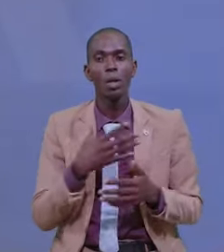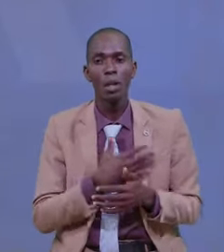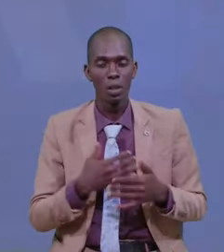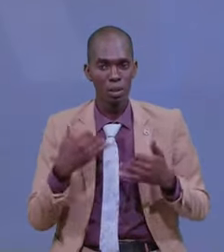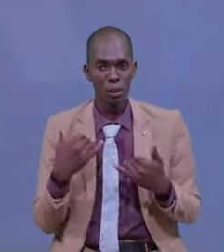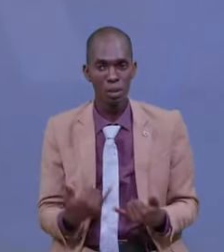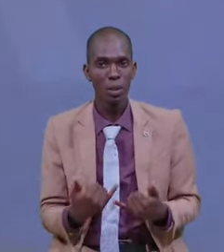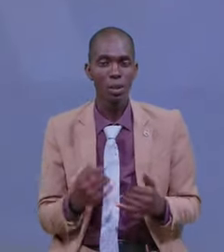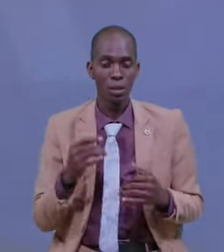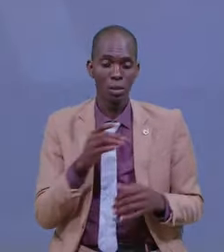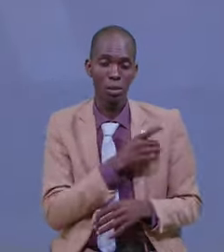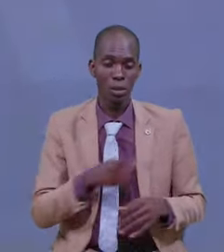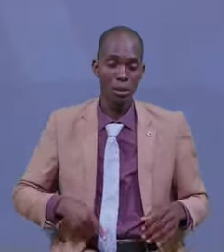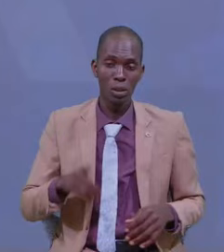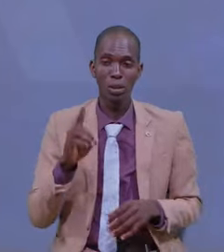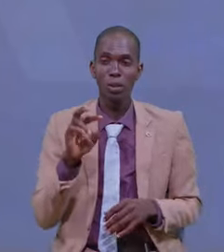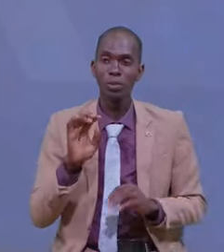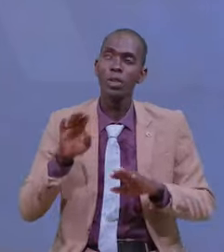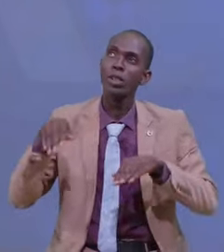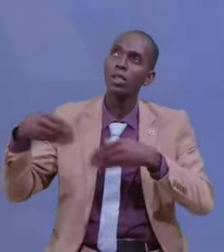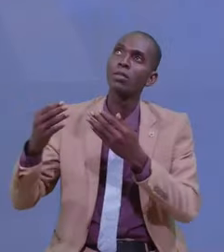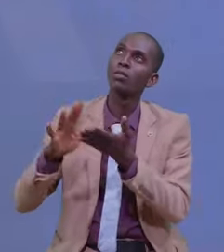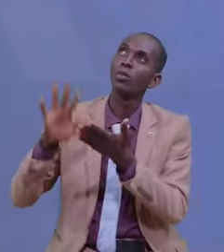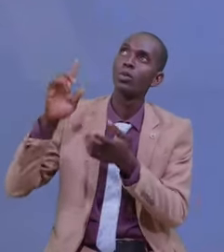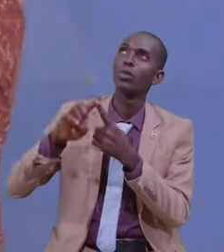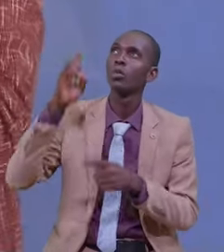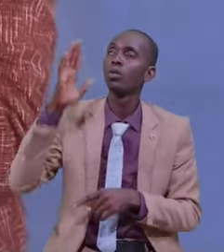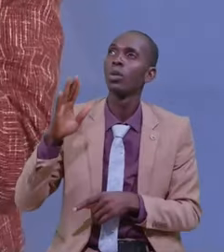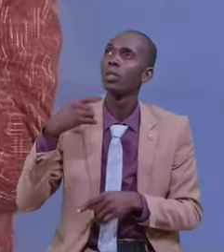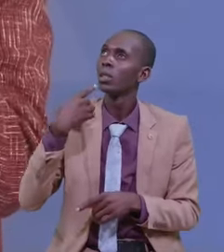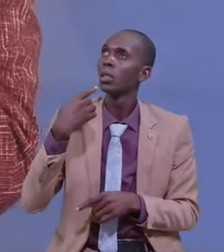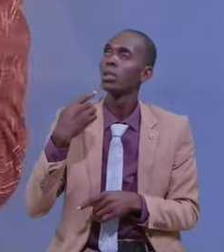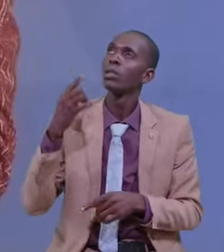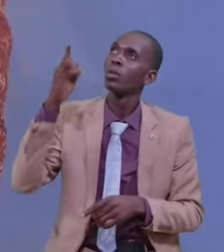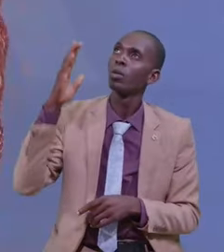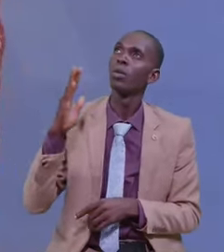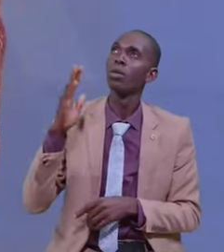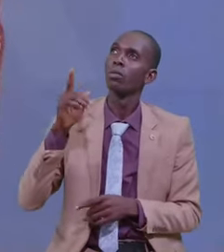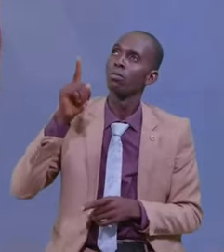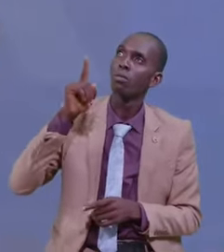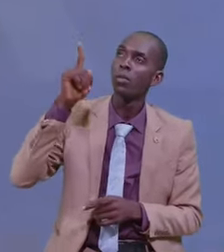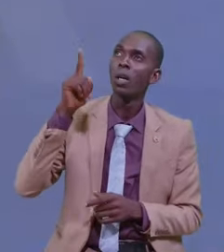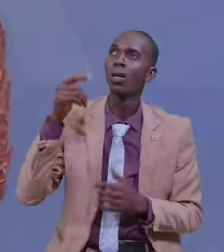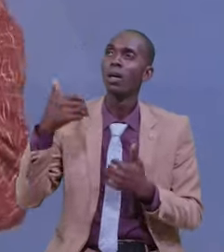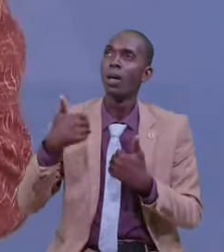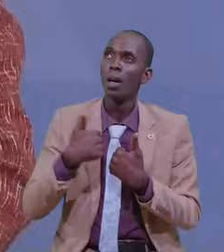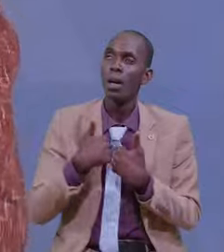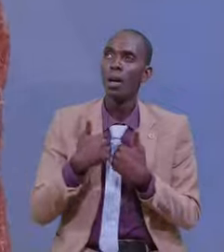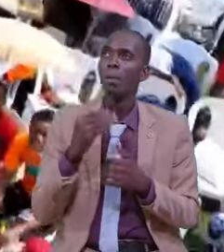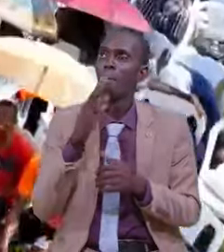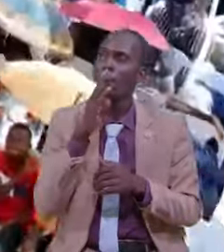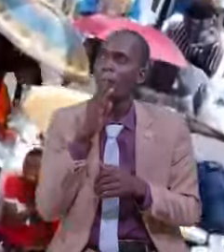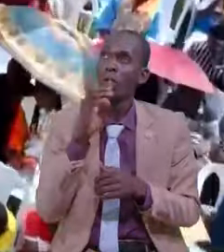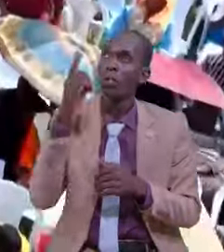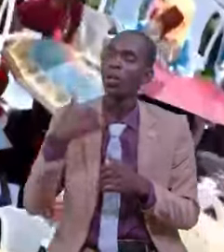glory to God, and he said, God, thou hast been, you have given me